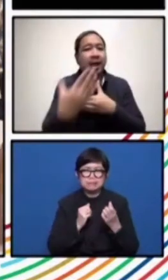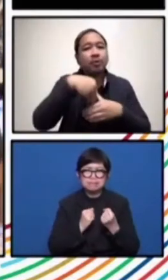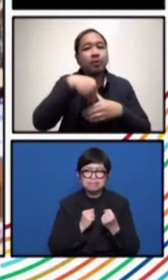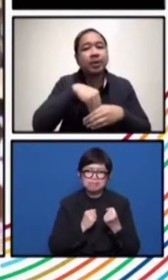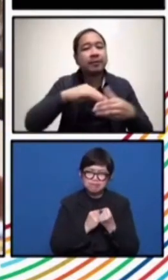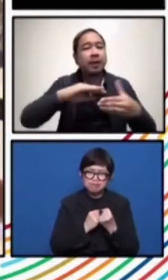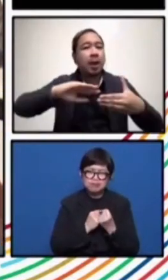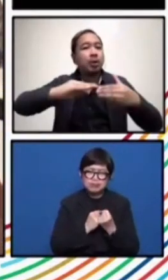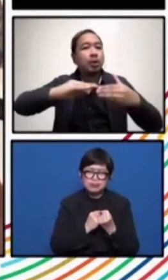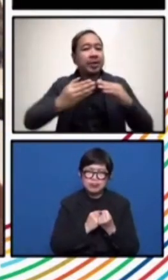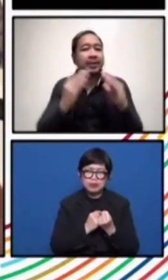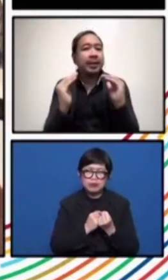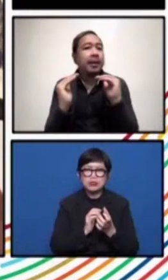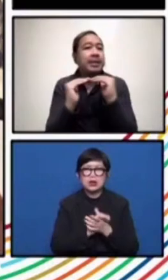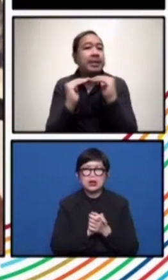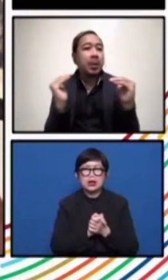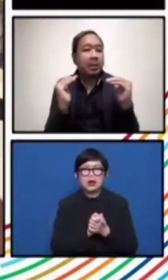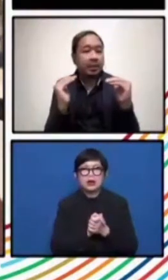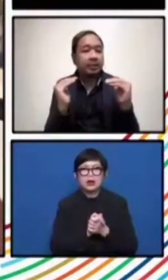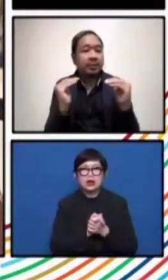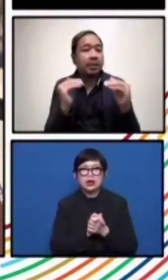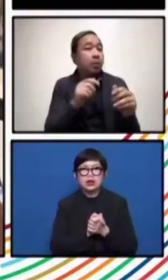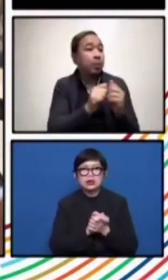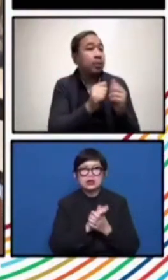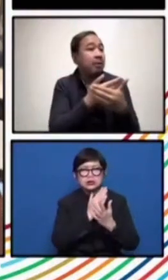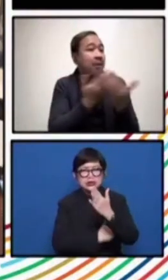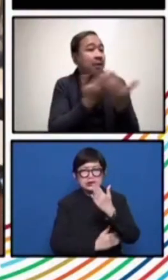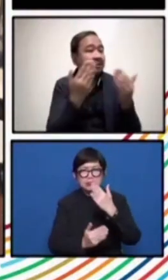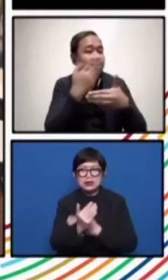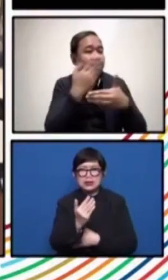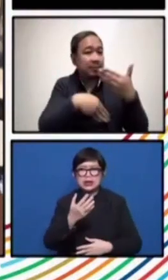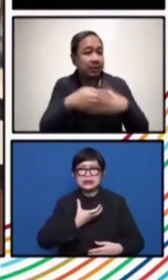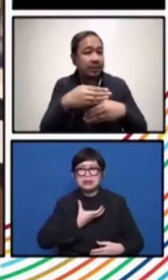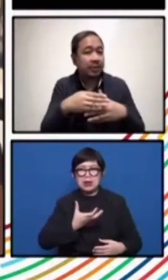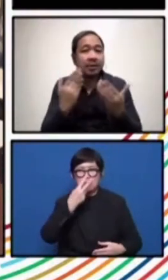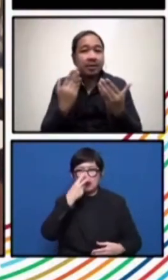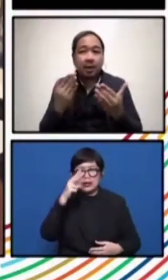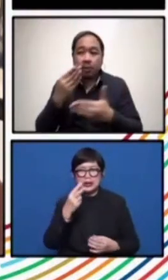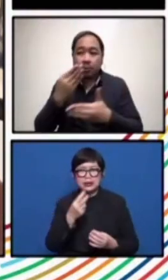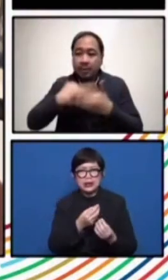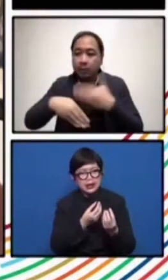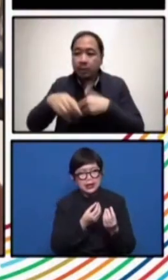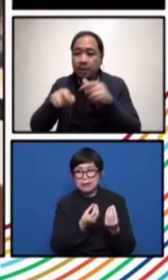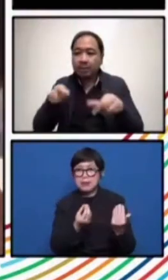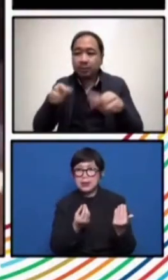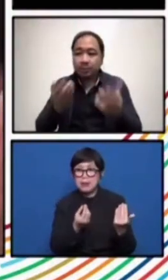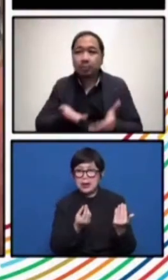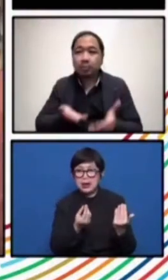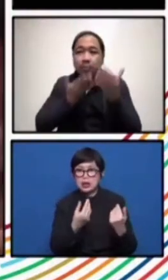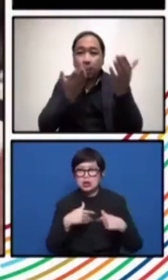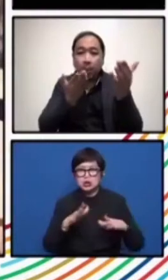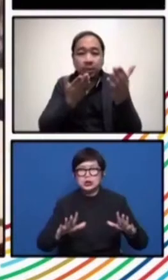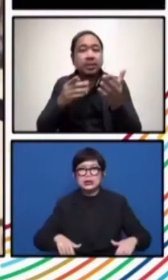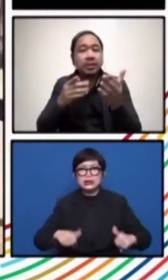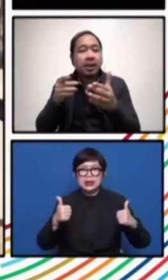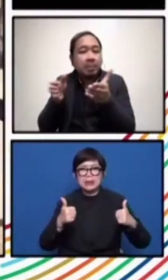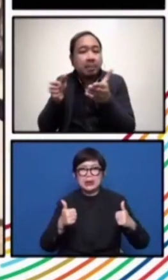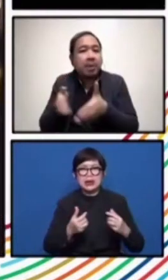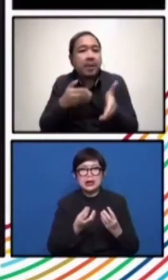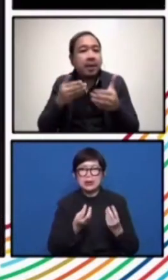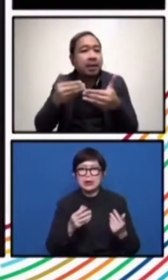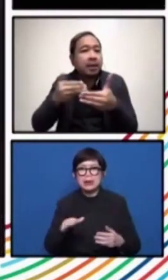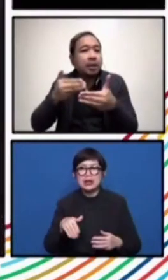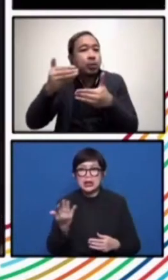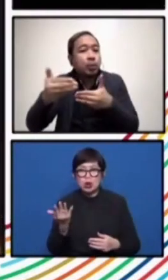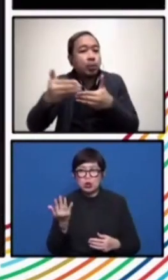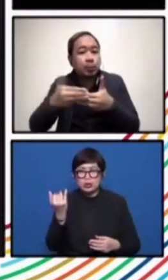therefore we persons with disabilities want to highlight the following as we prepare for a new decade partnership built at